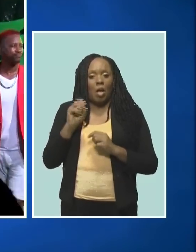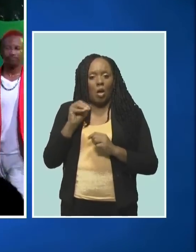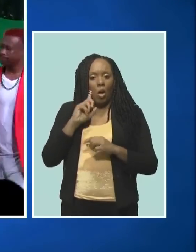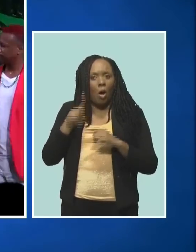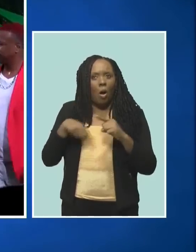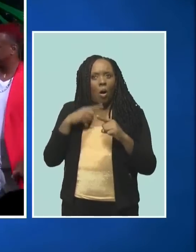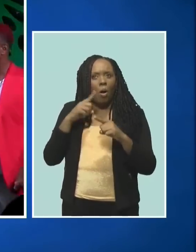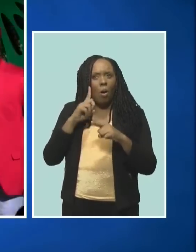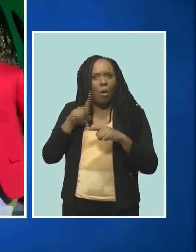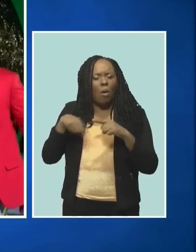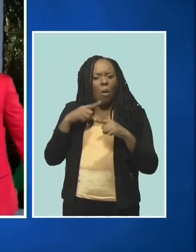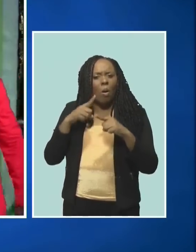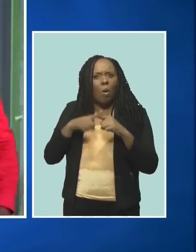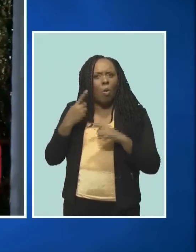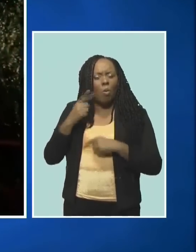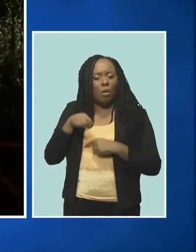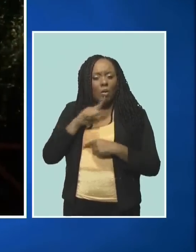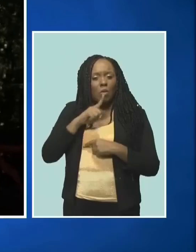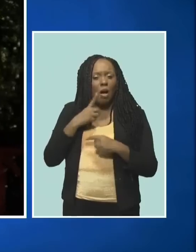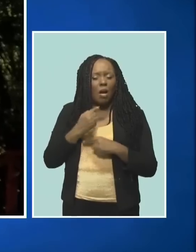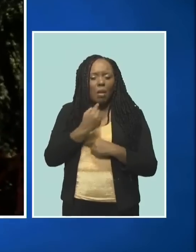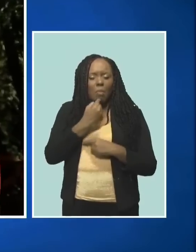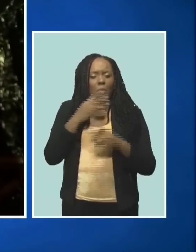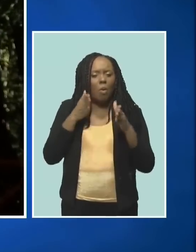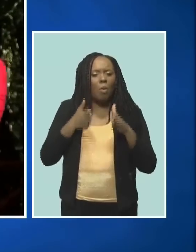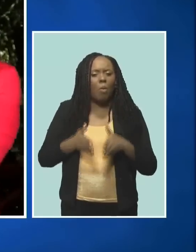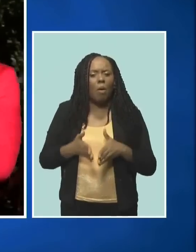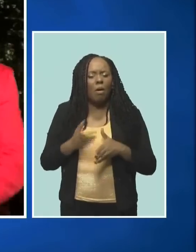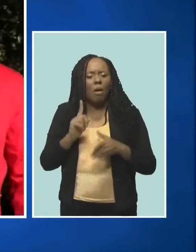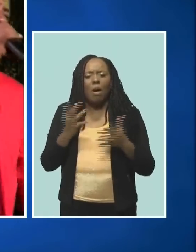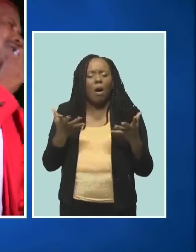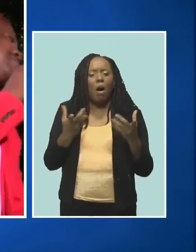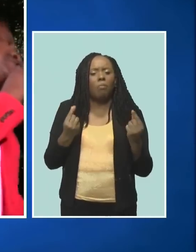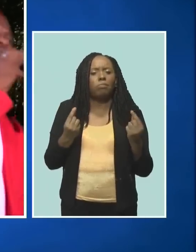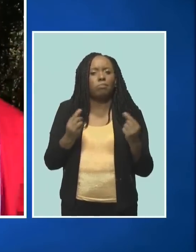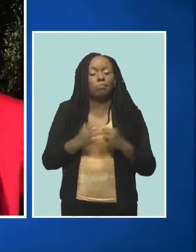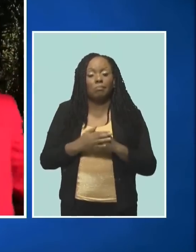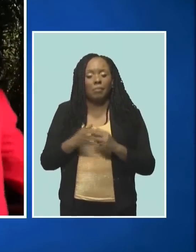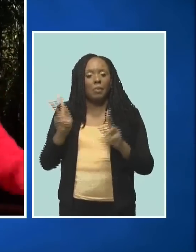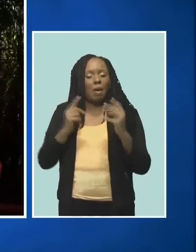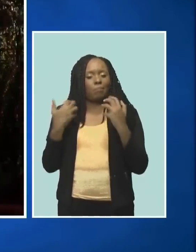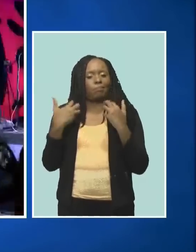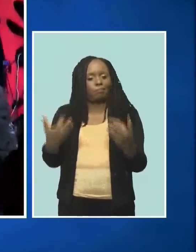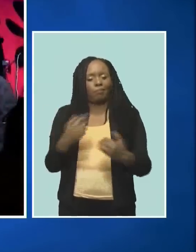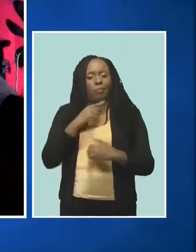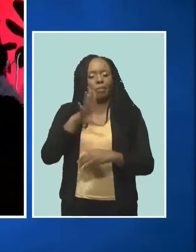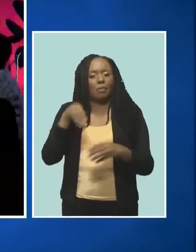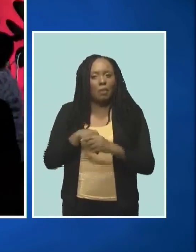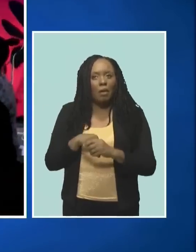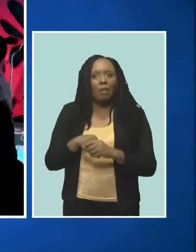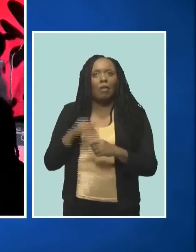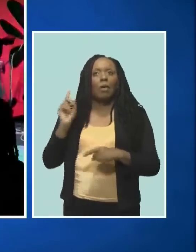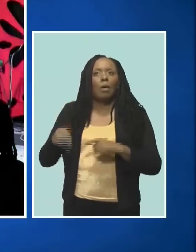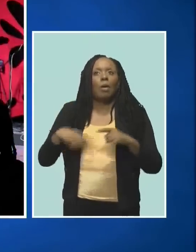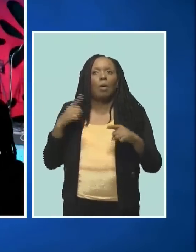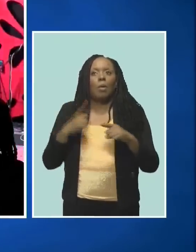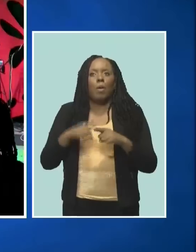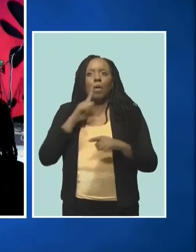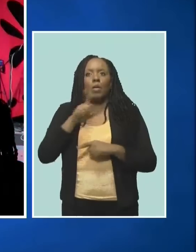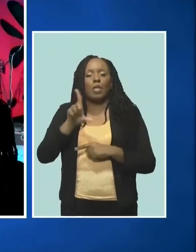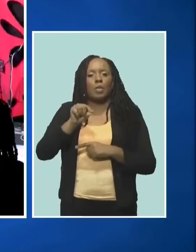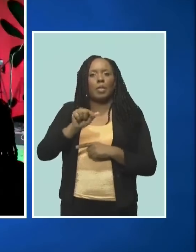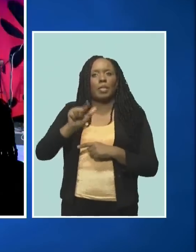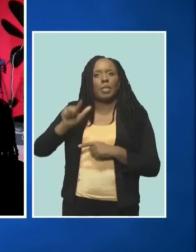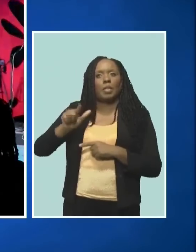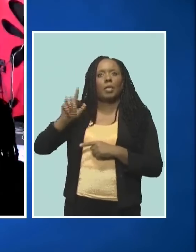runs out. Ooh, yeah. And the audience also got involved to Blood and Mikey's 2024